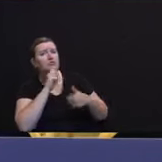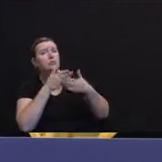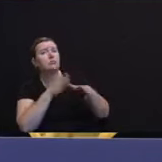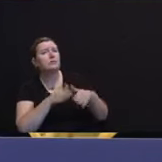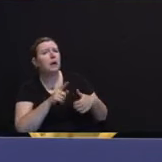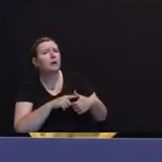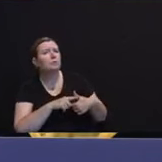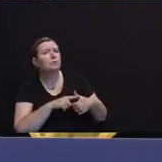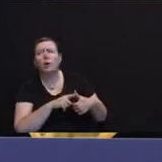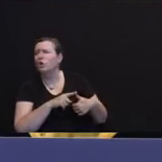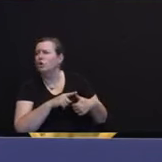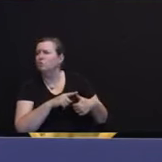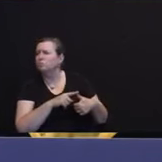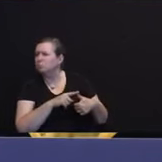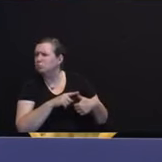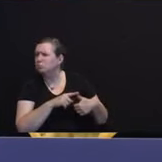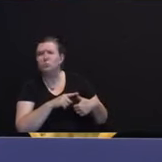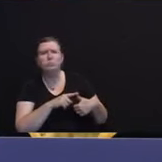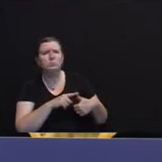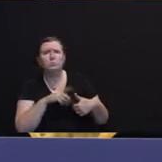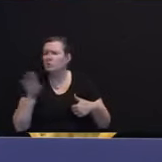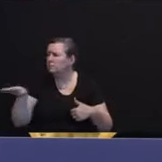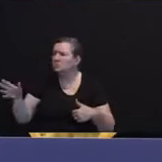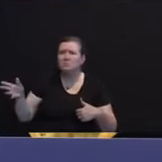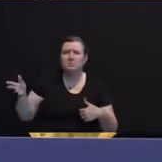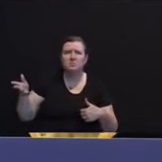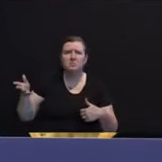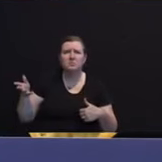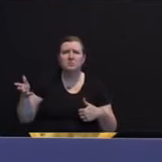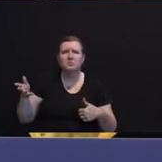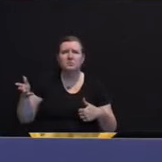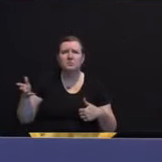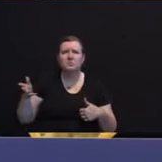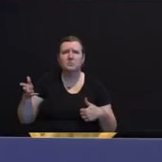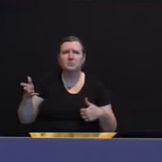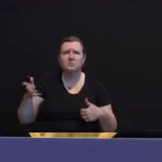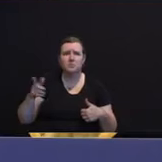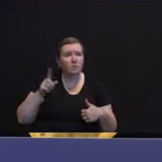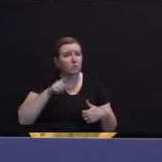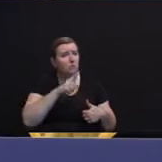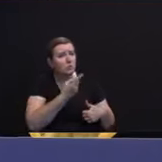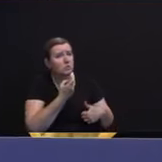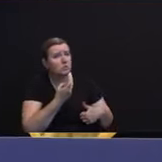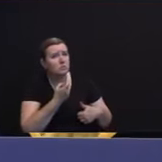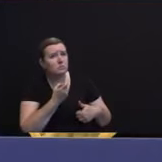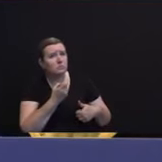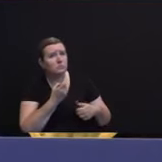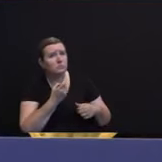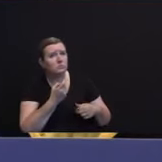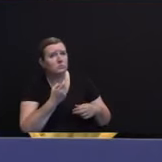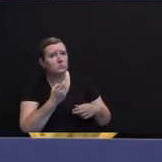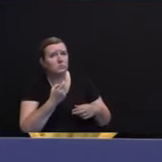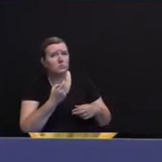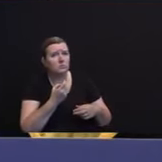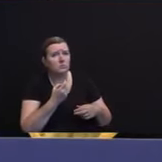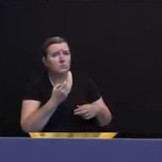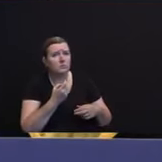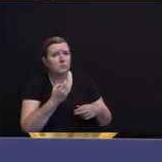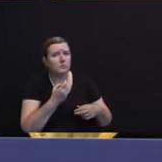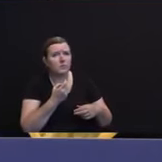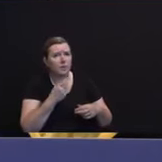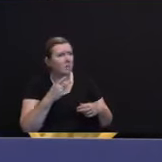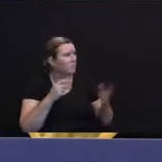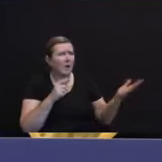I think that without question is useful. We have it, I believe. Yeah, I have it. I just don't have it with me. Can we get it? Can we get it? Are you asking